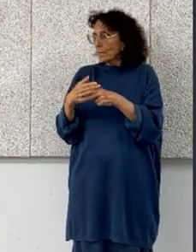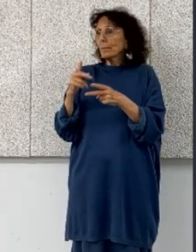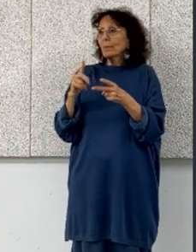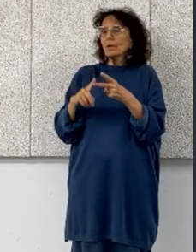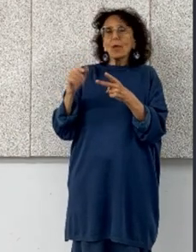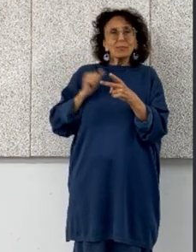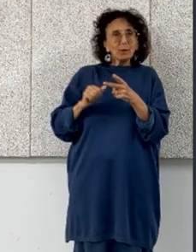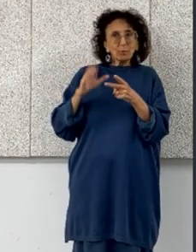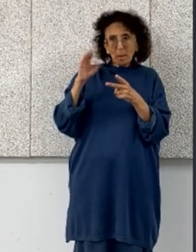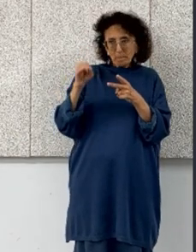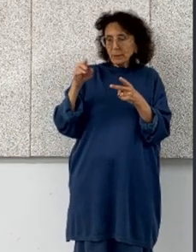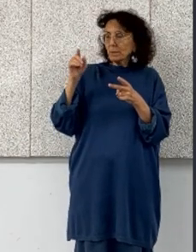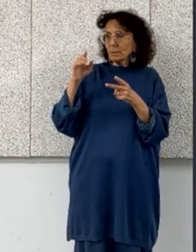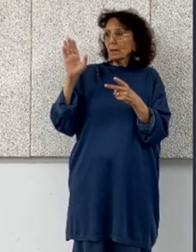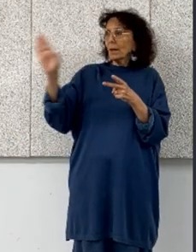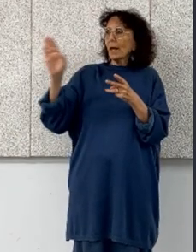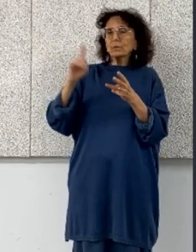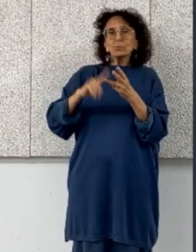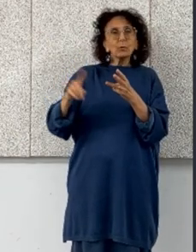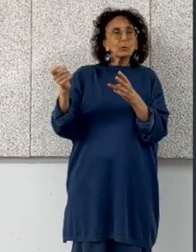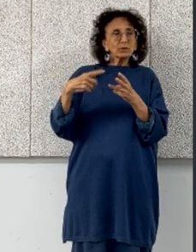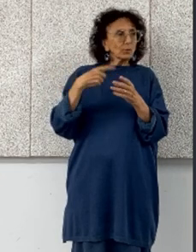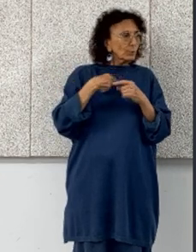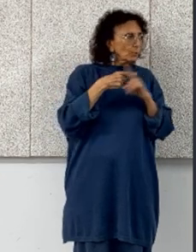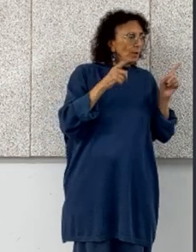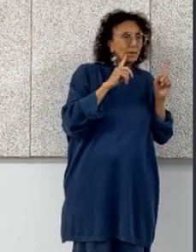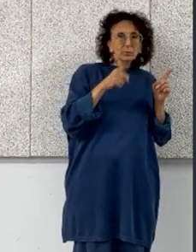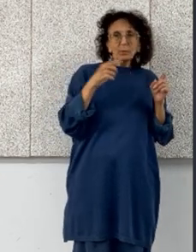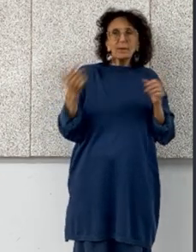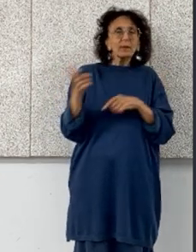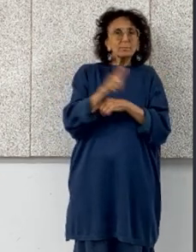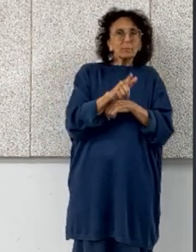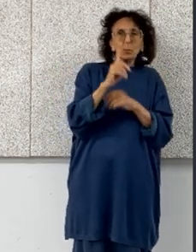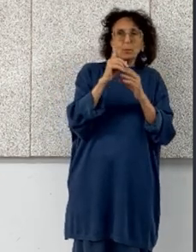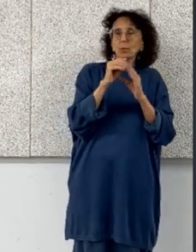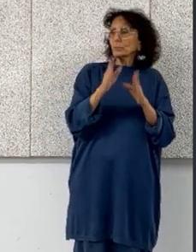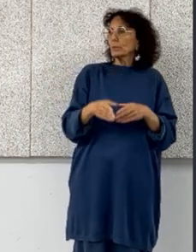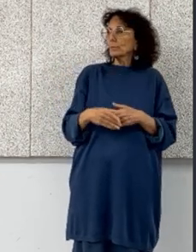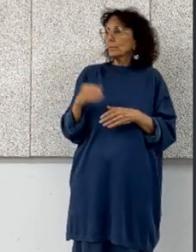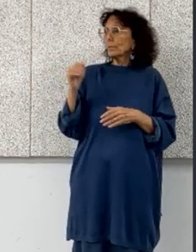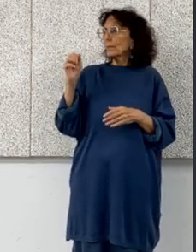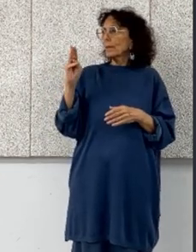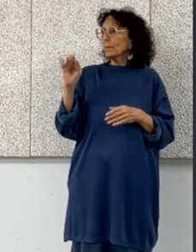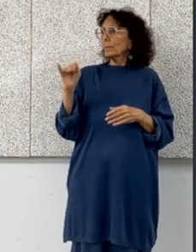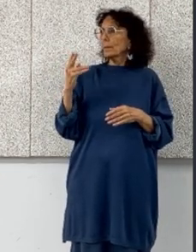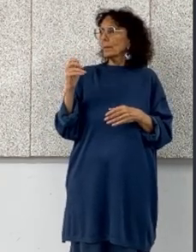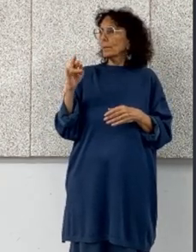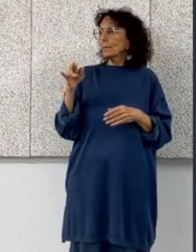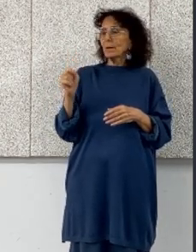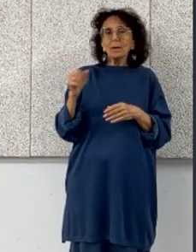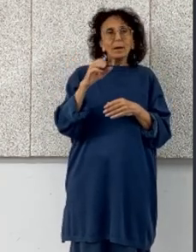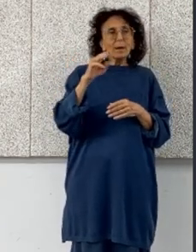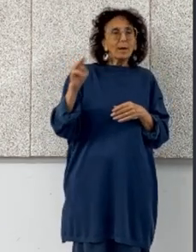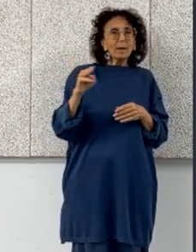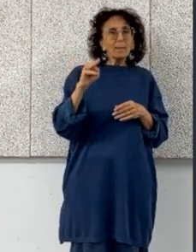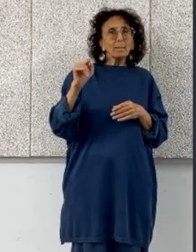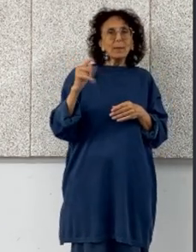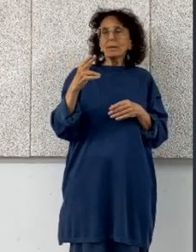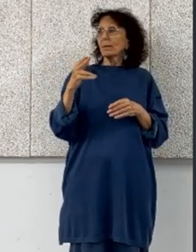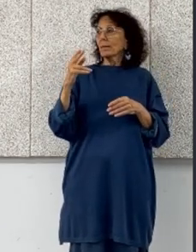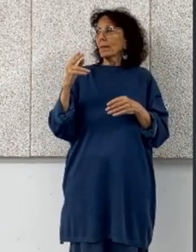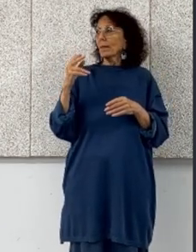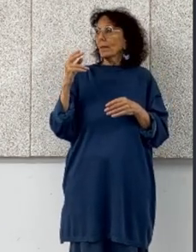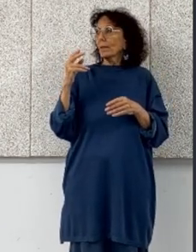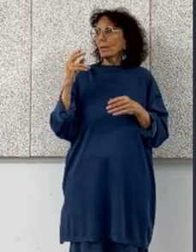The theater that you're from, and then your question, and we'll answer it, and then we'll do one more. Amy Harris, Amit Theater. I use she, her